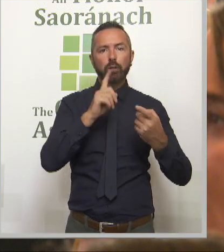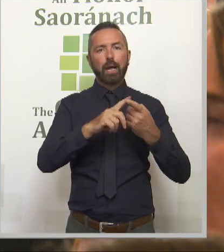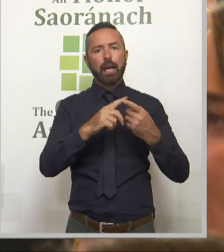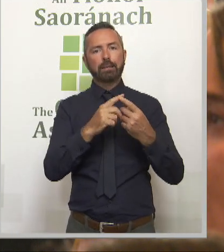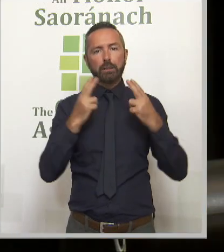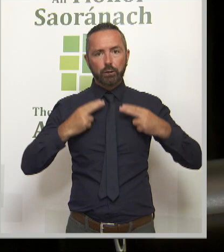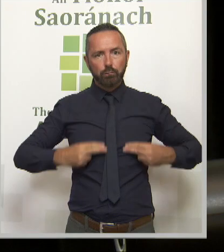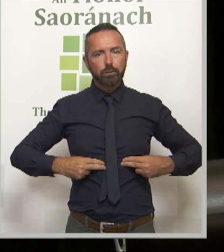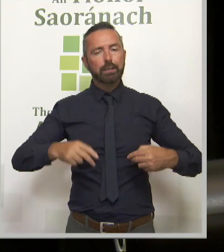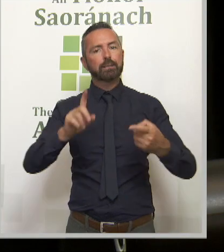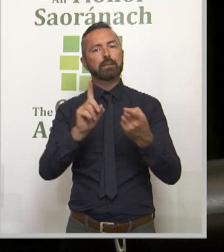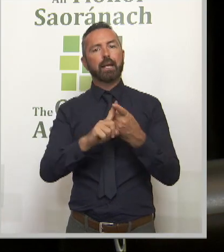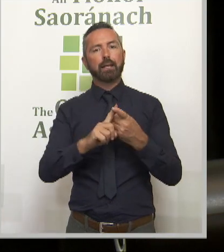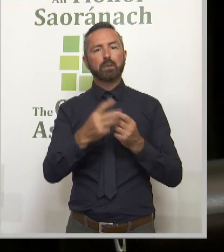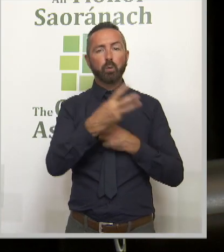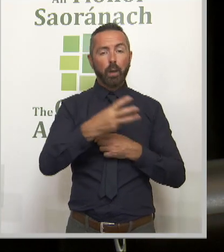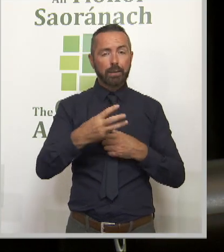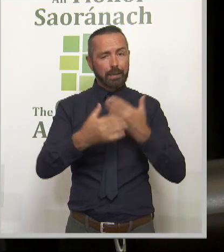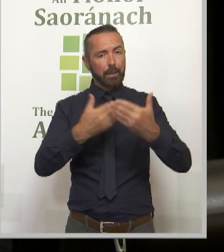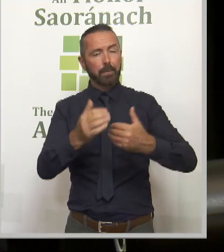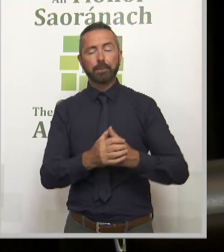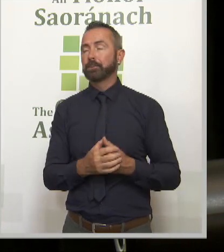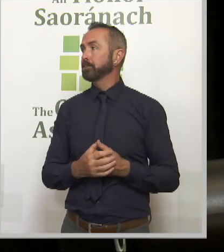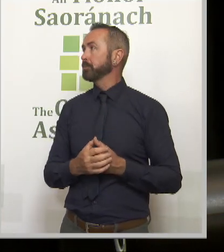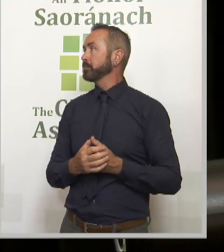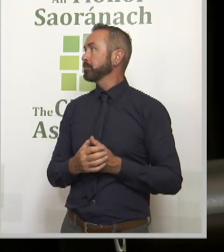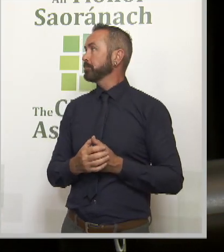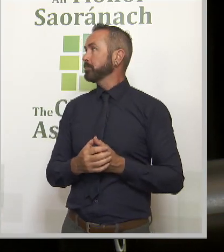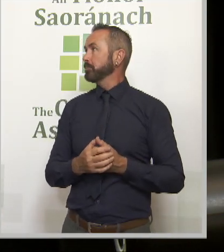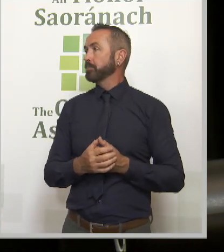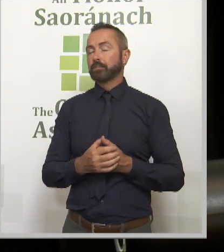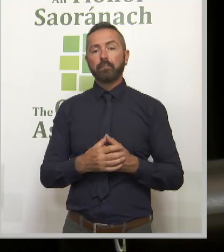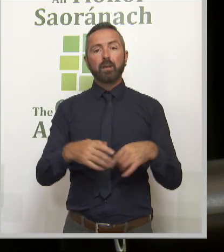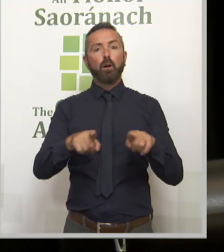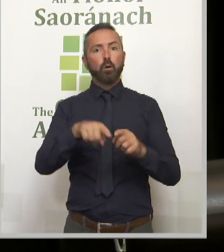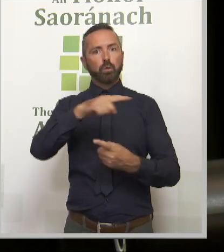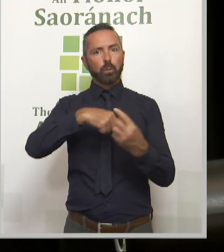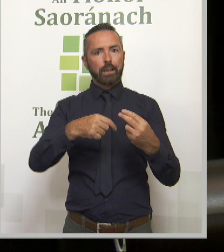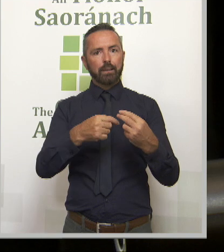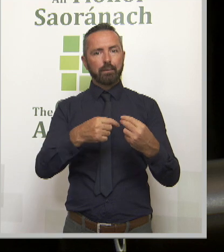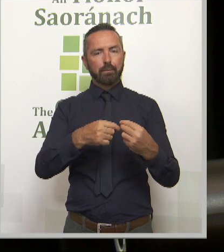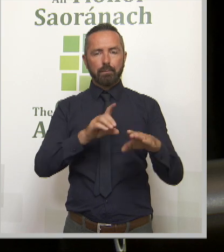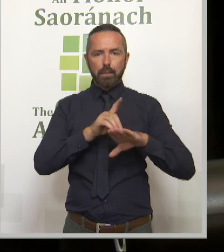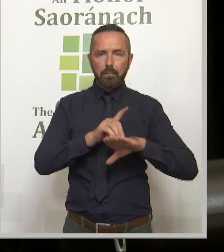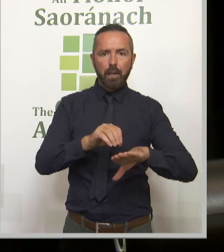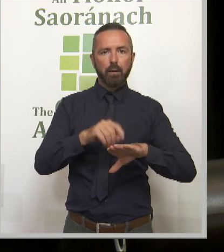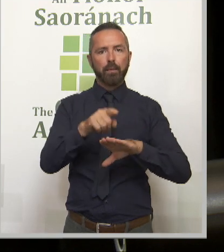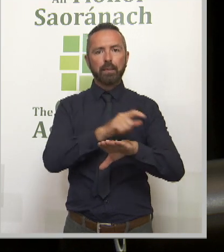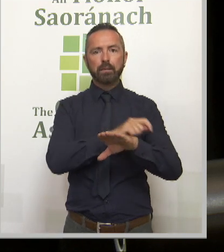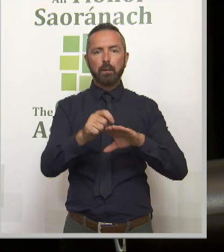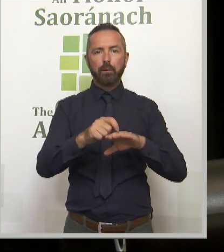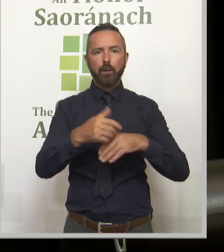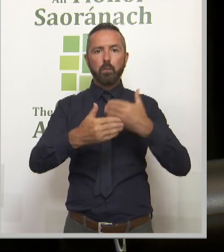nutrients and wastes and so on. And we also depend on these kinds of processes for